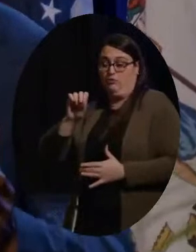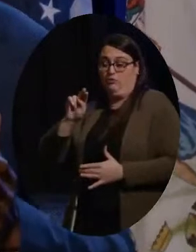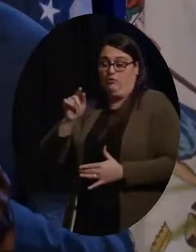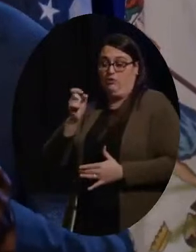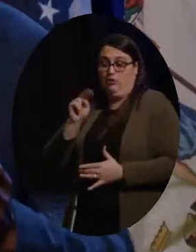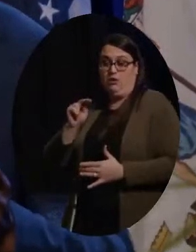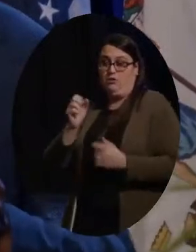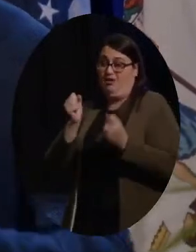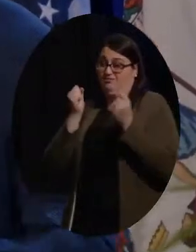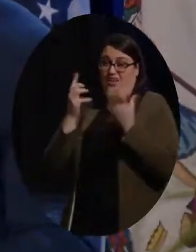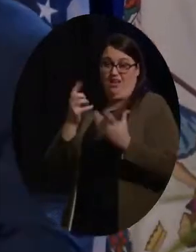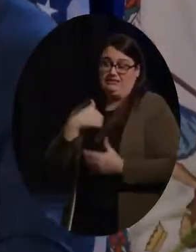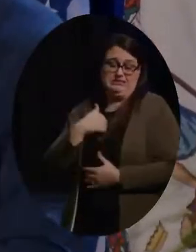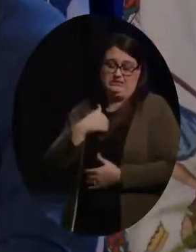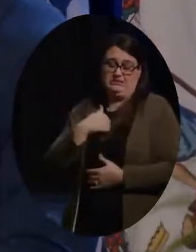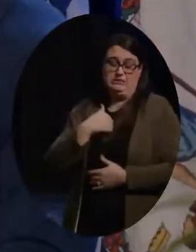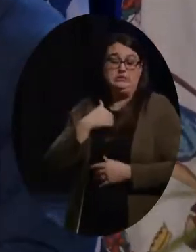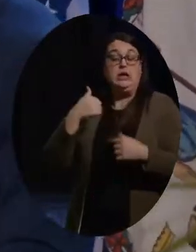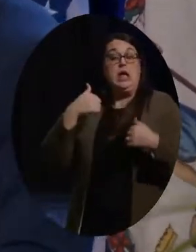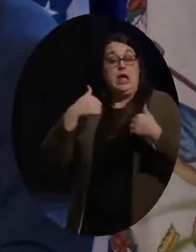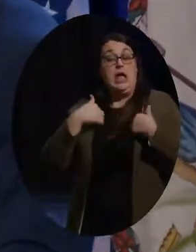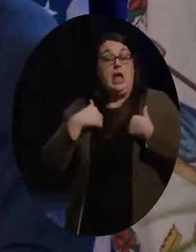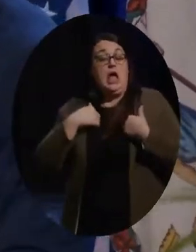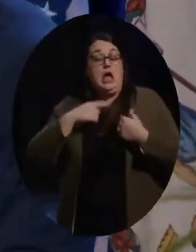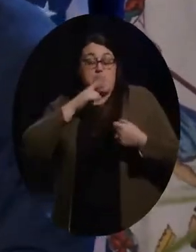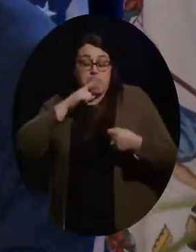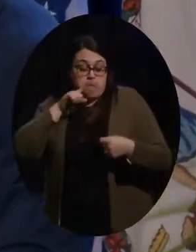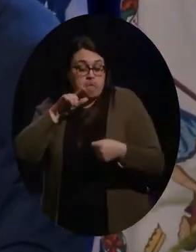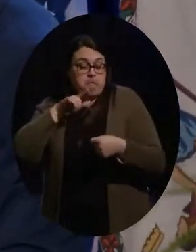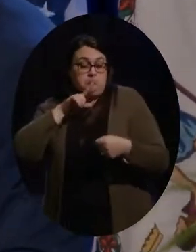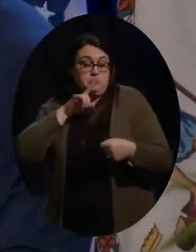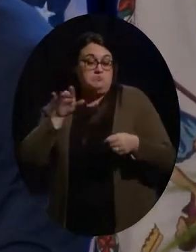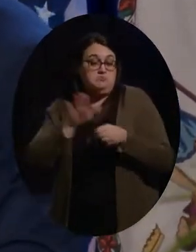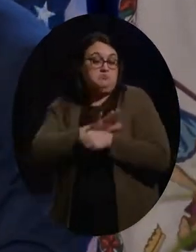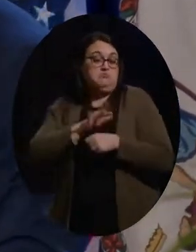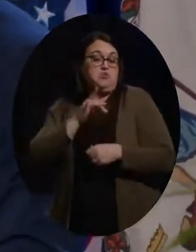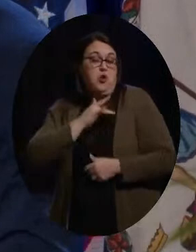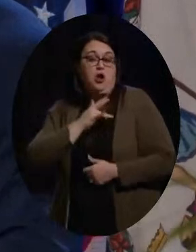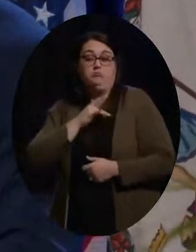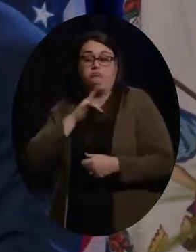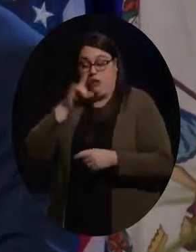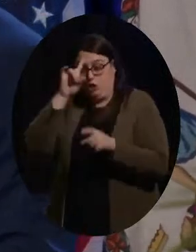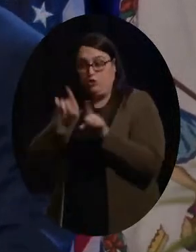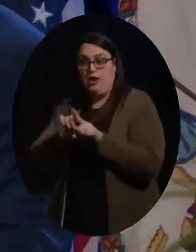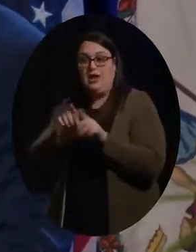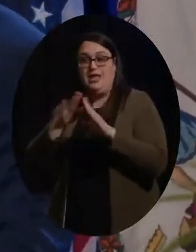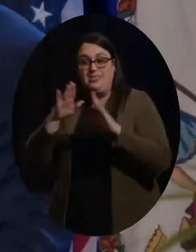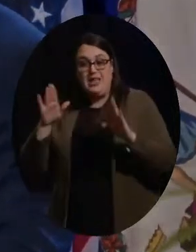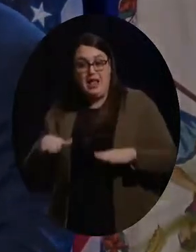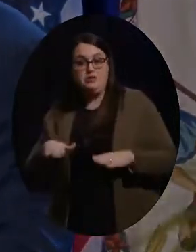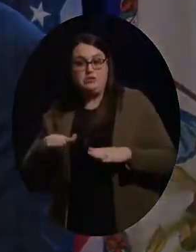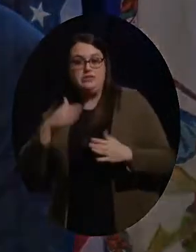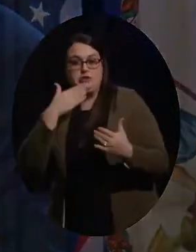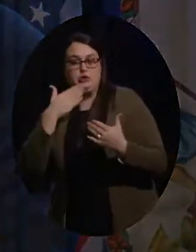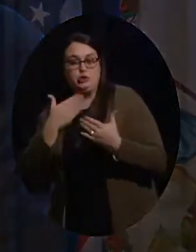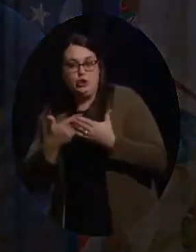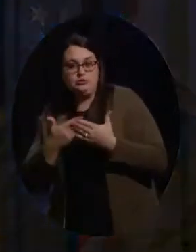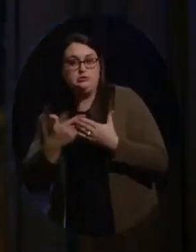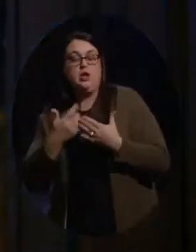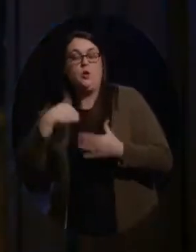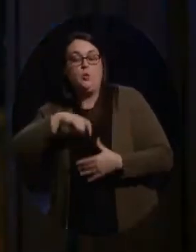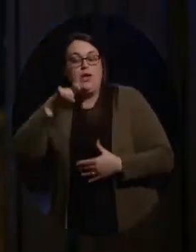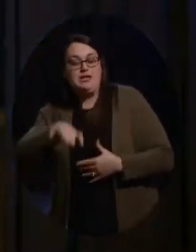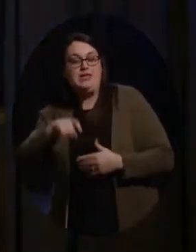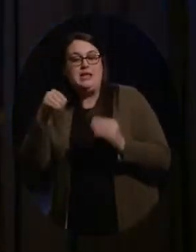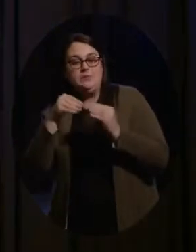things, but I do wholeheartedly agree with him that housing density is a good thing. We need